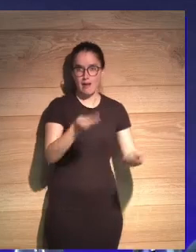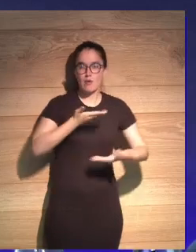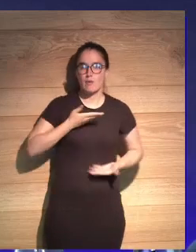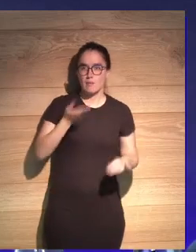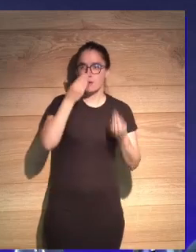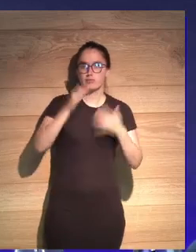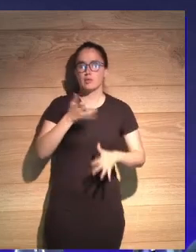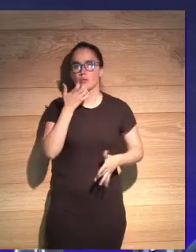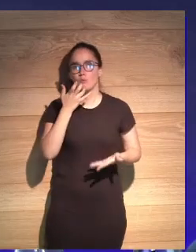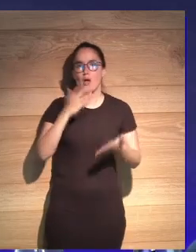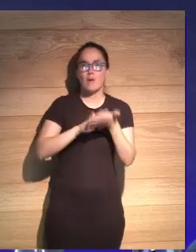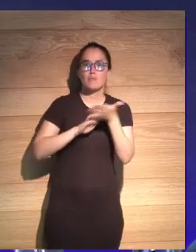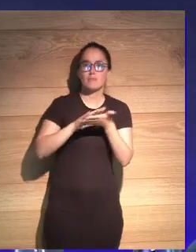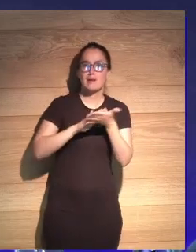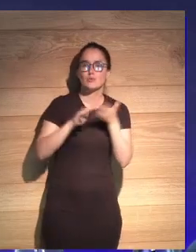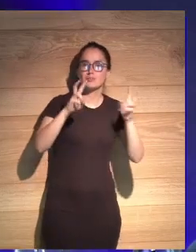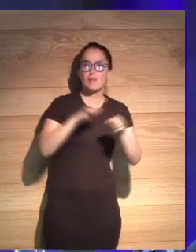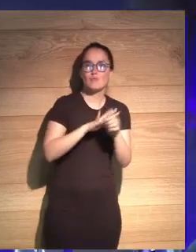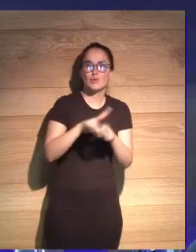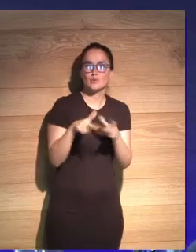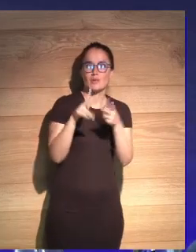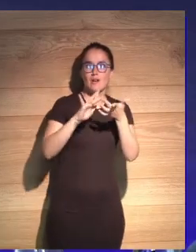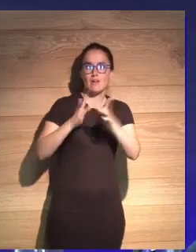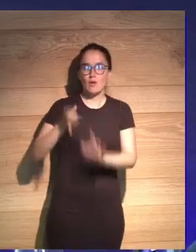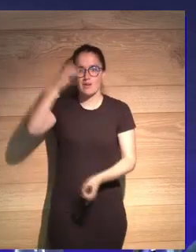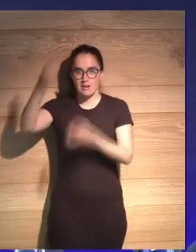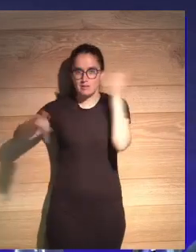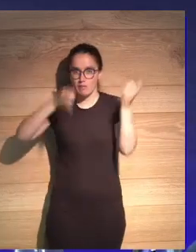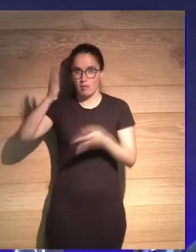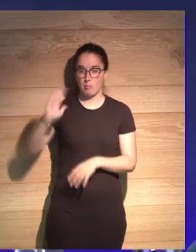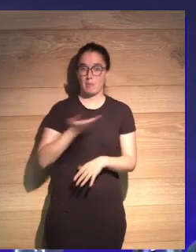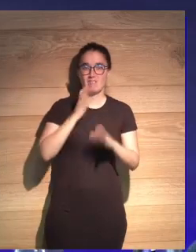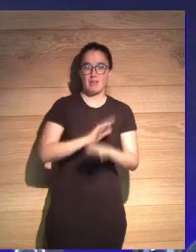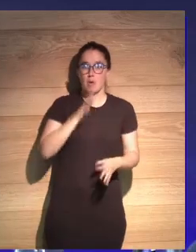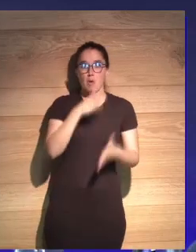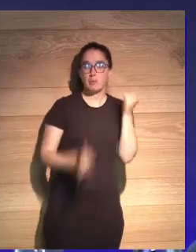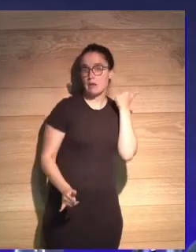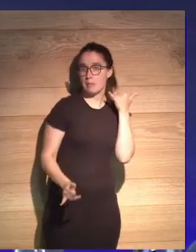are actually replacing many needs that we have, and they are